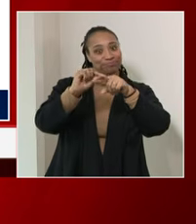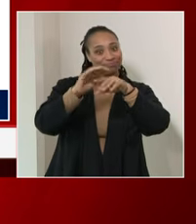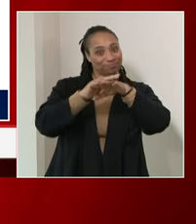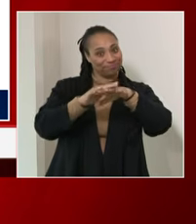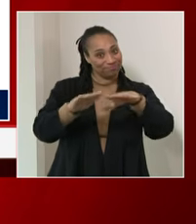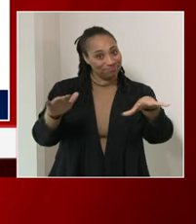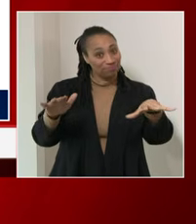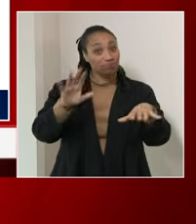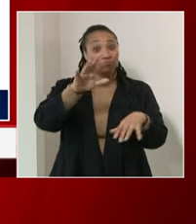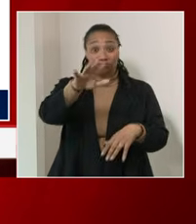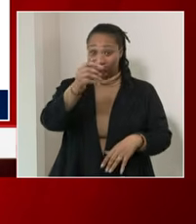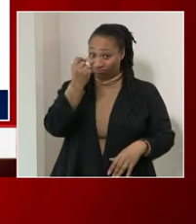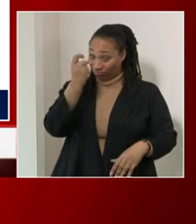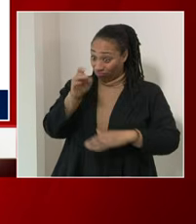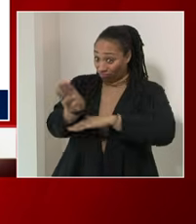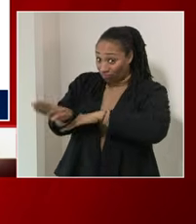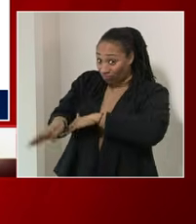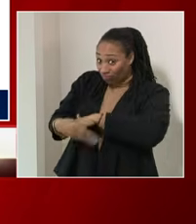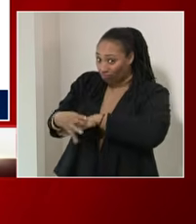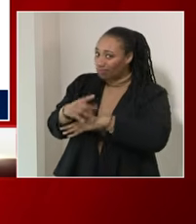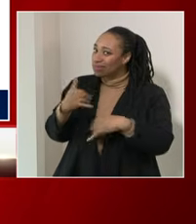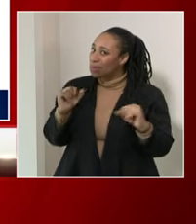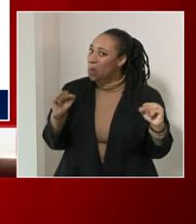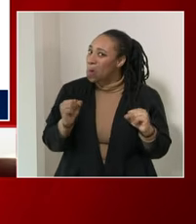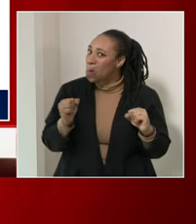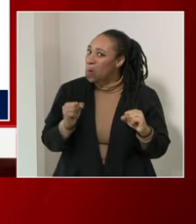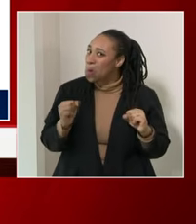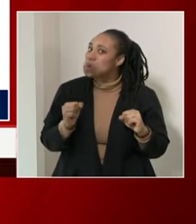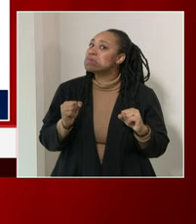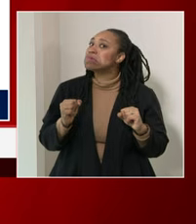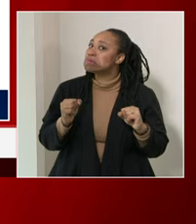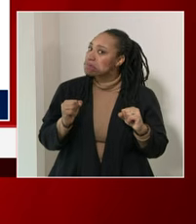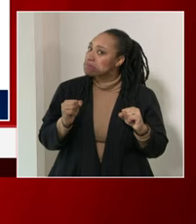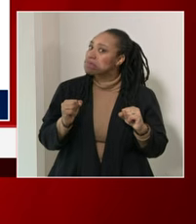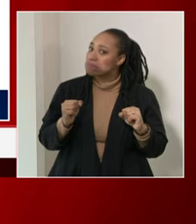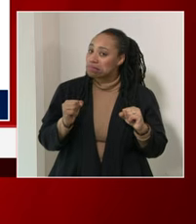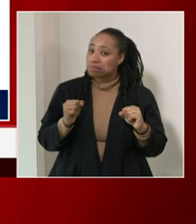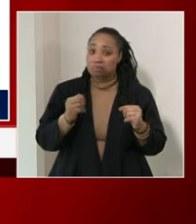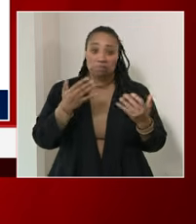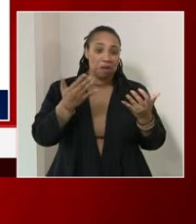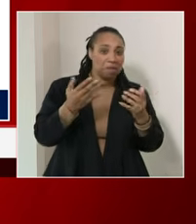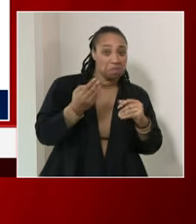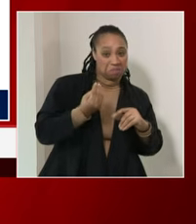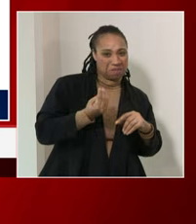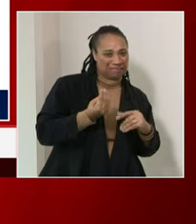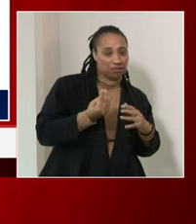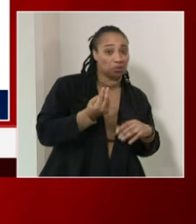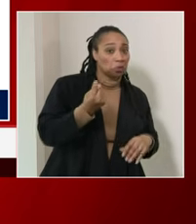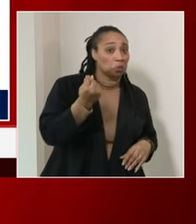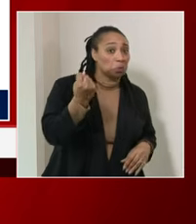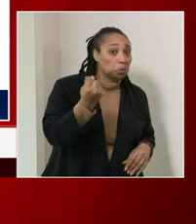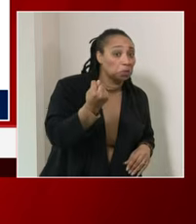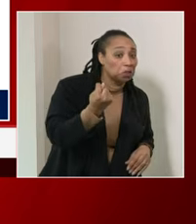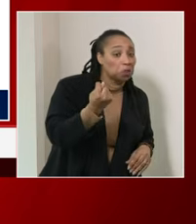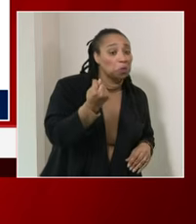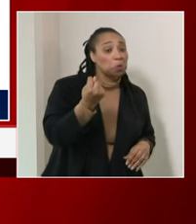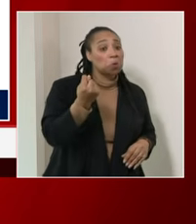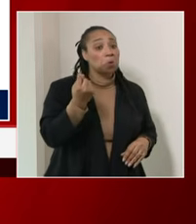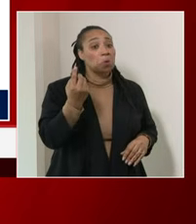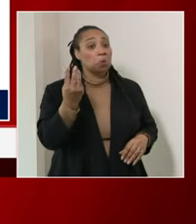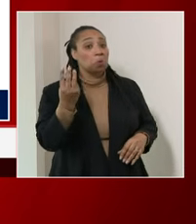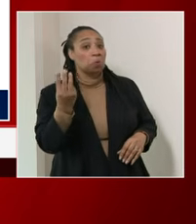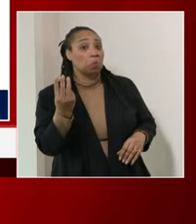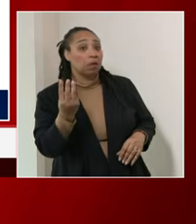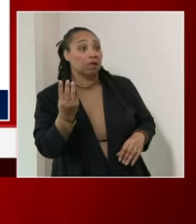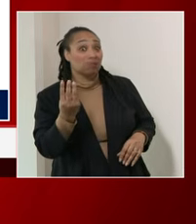have a chance of a snow Tuesday night and into Wednesday. When we experience these long periods of cold temperatures, as the